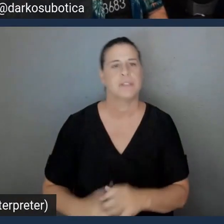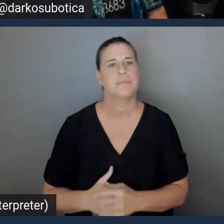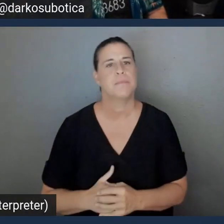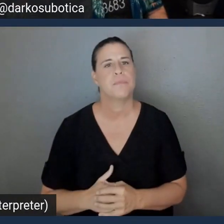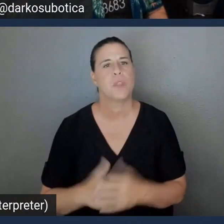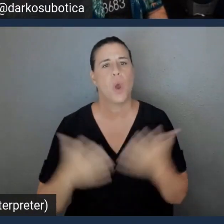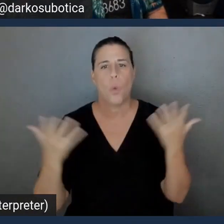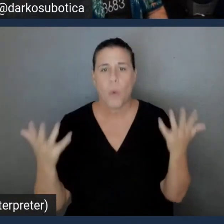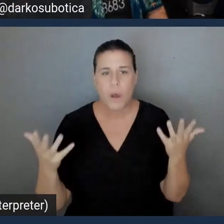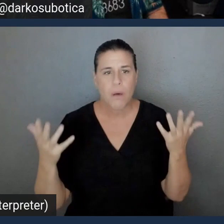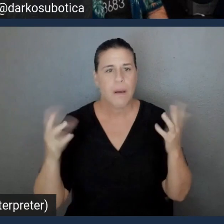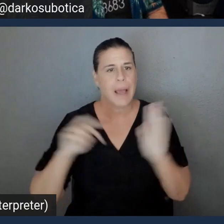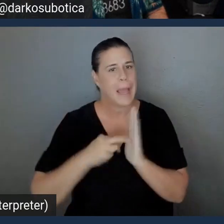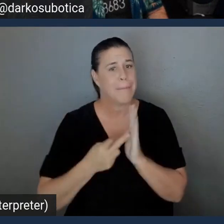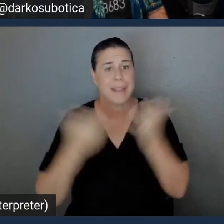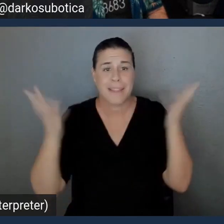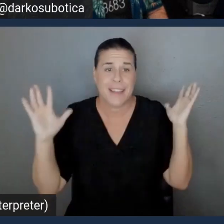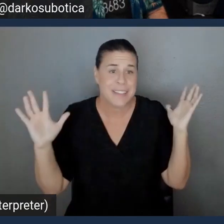Well, I mean, that's it.